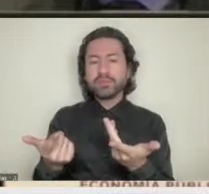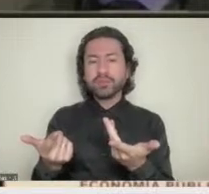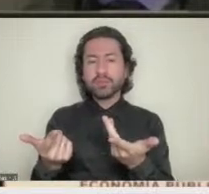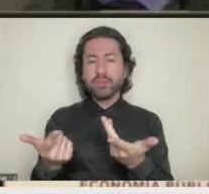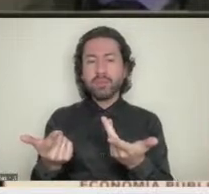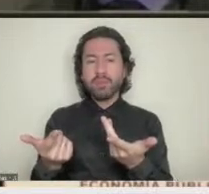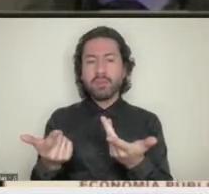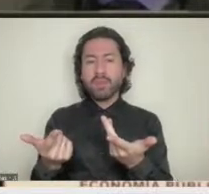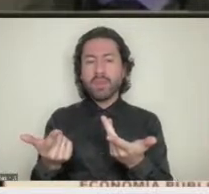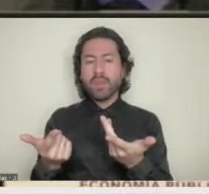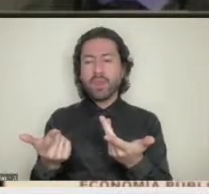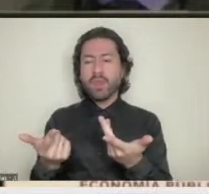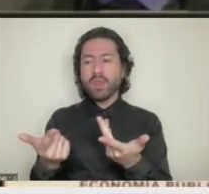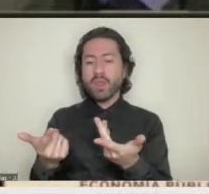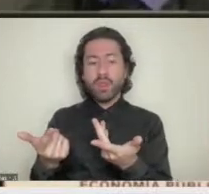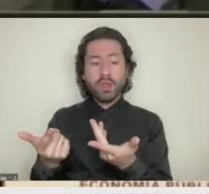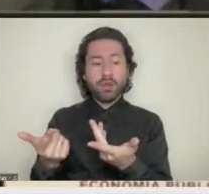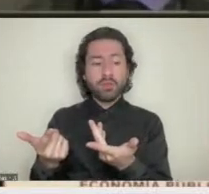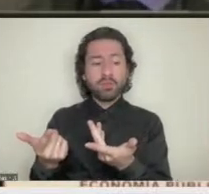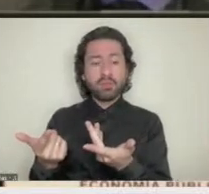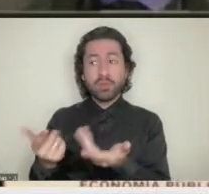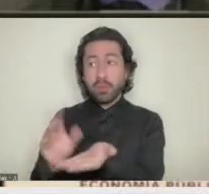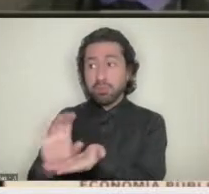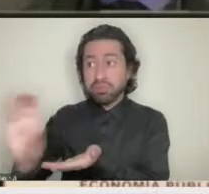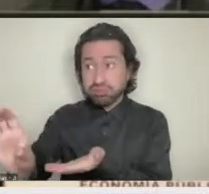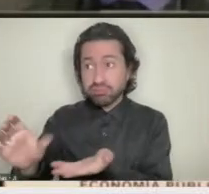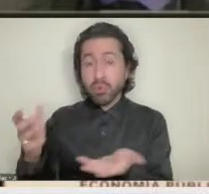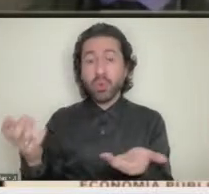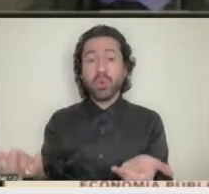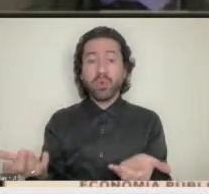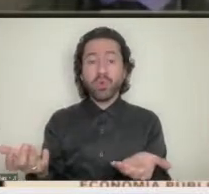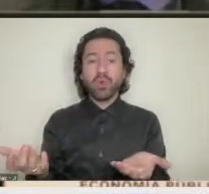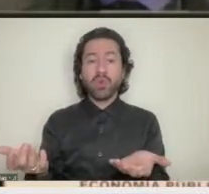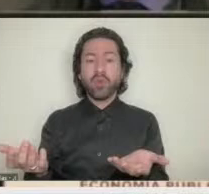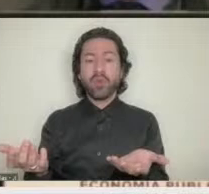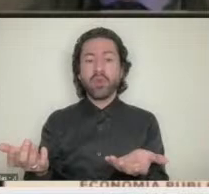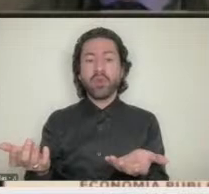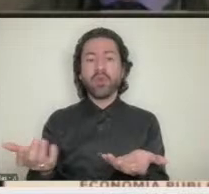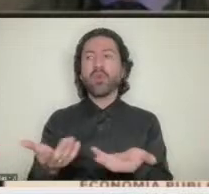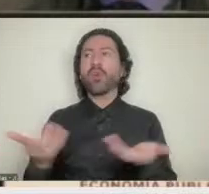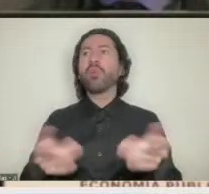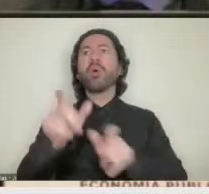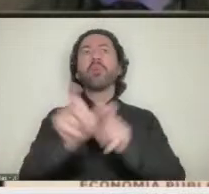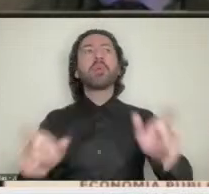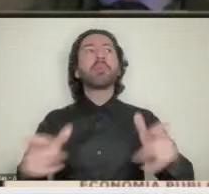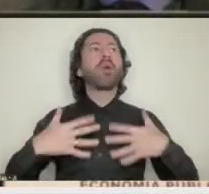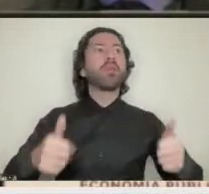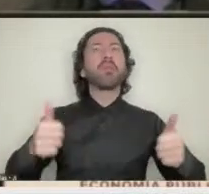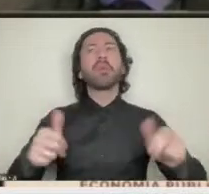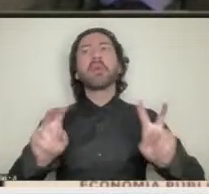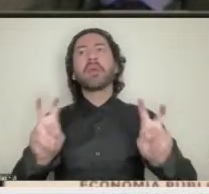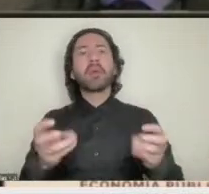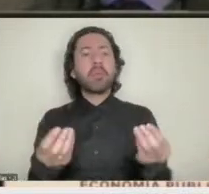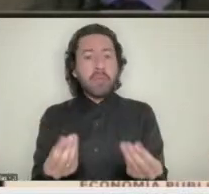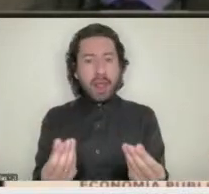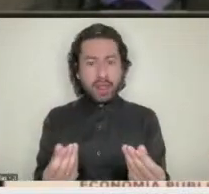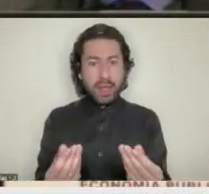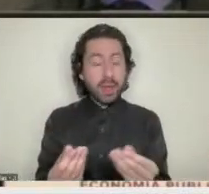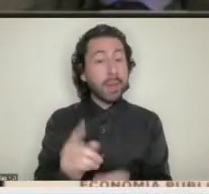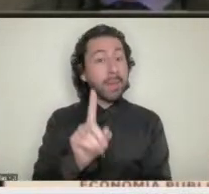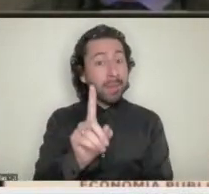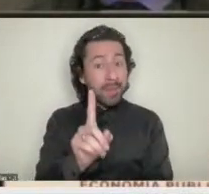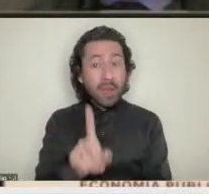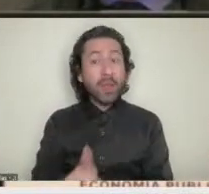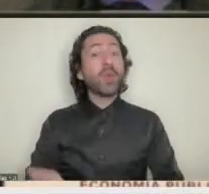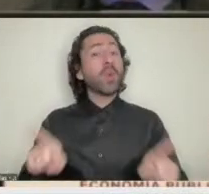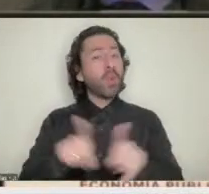distributive issues related to capital or income distribution or individuals' well-being in economic terms, but it's